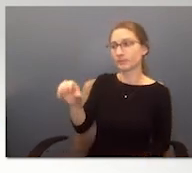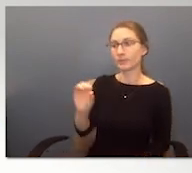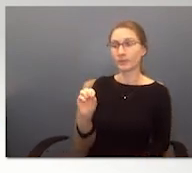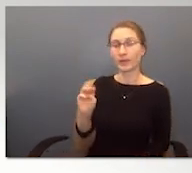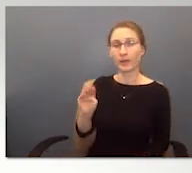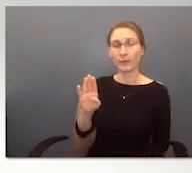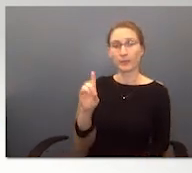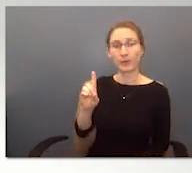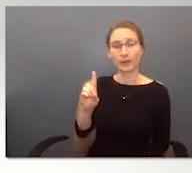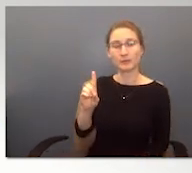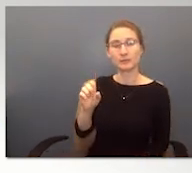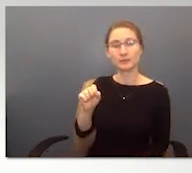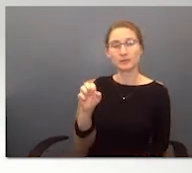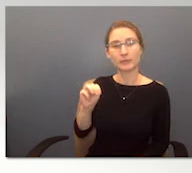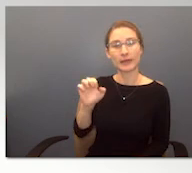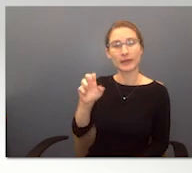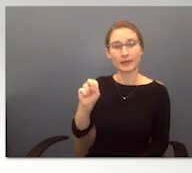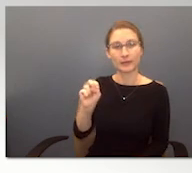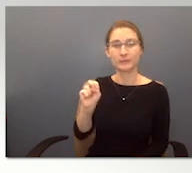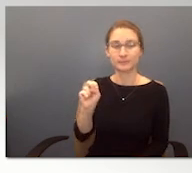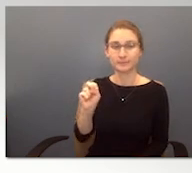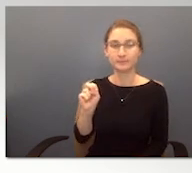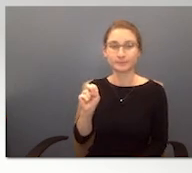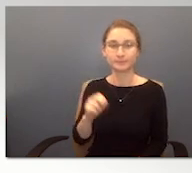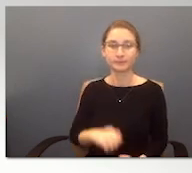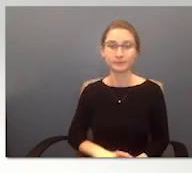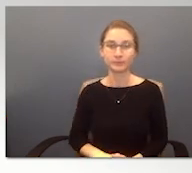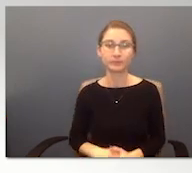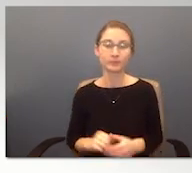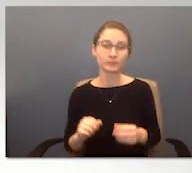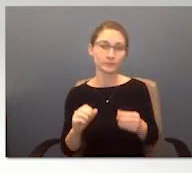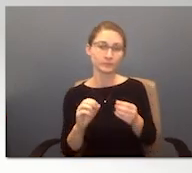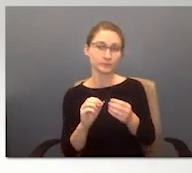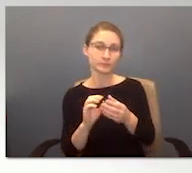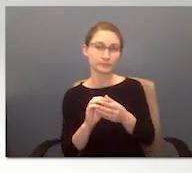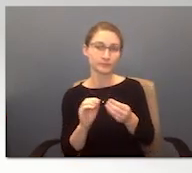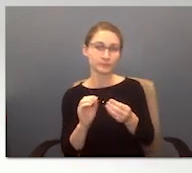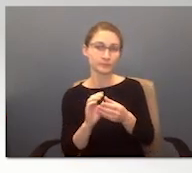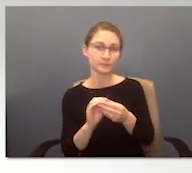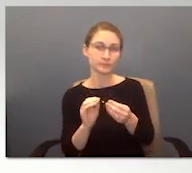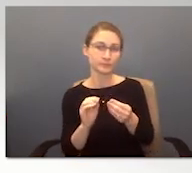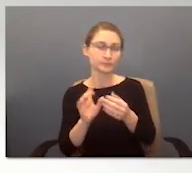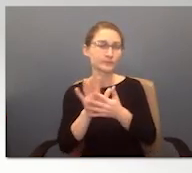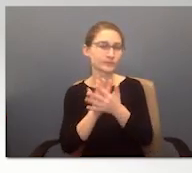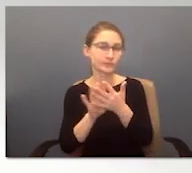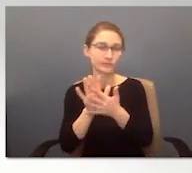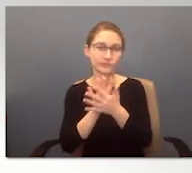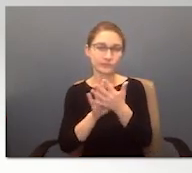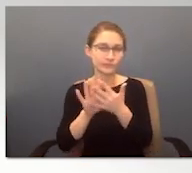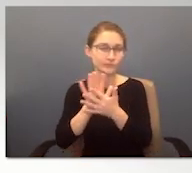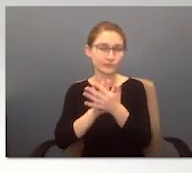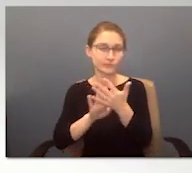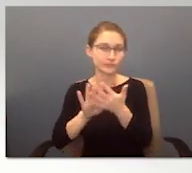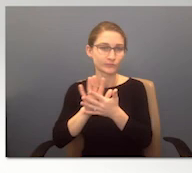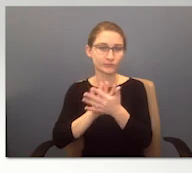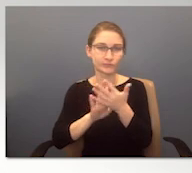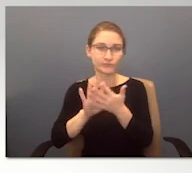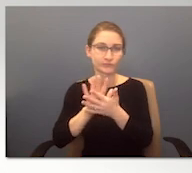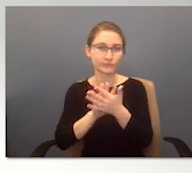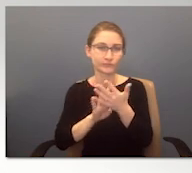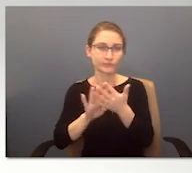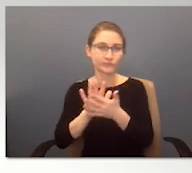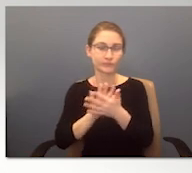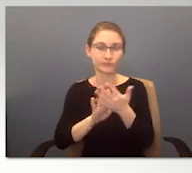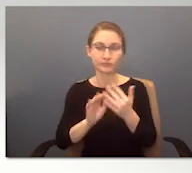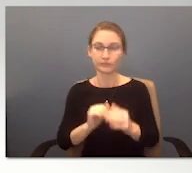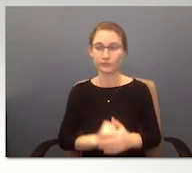things, and I can only speak for like the parents in my Cardi group that's online. Mhm. Most of the things that we